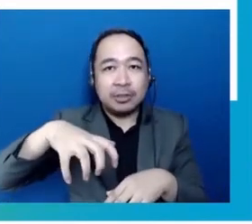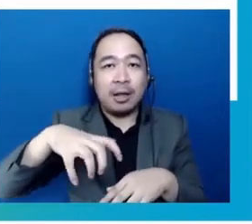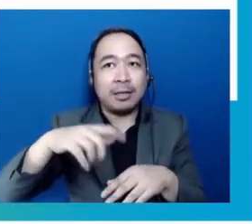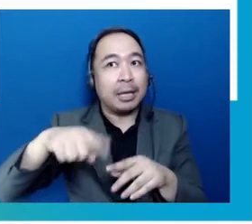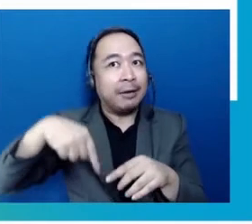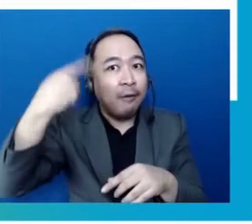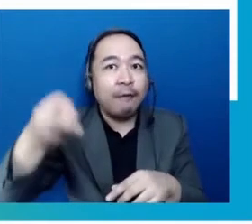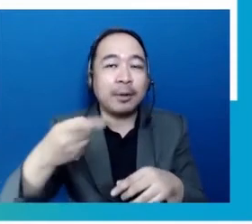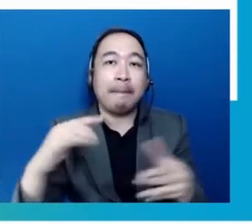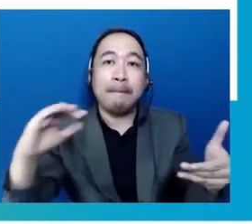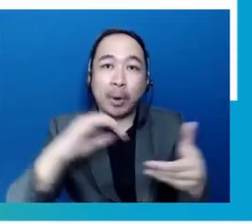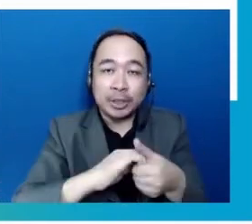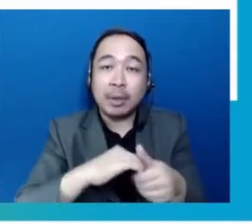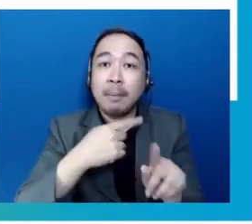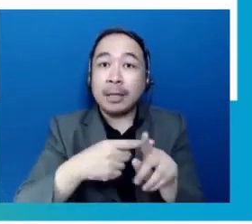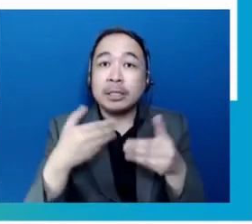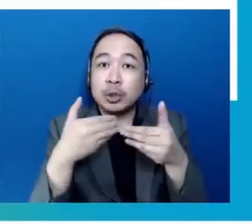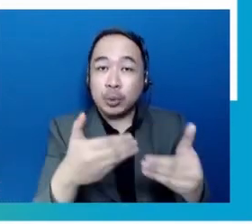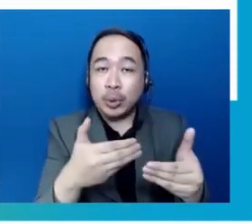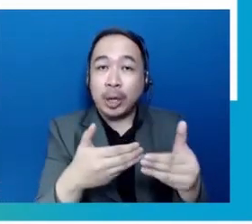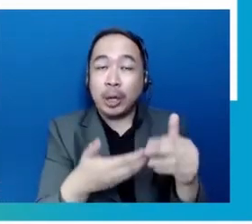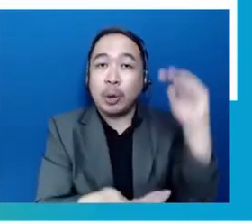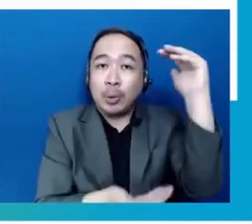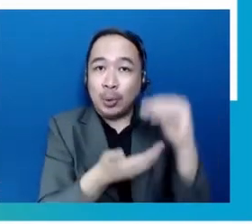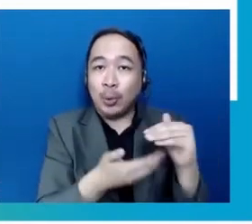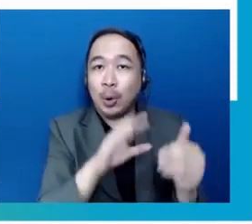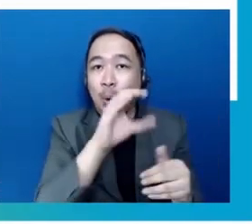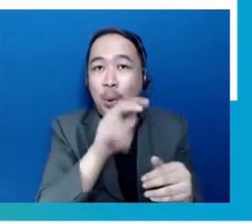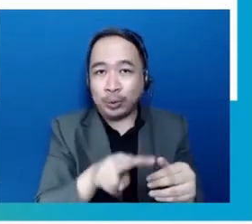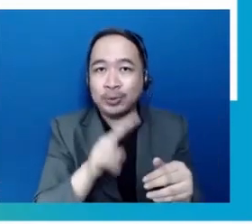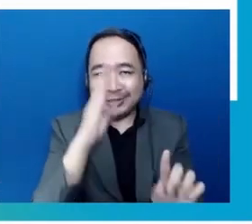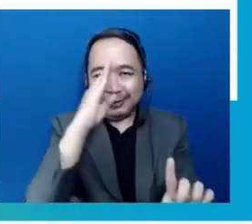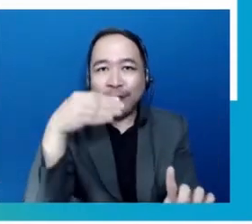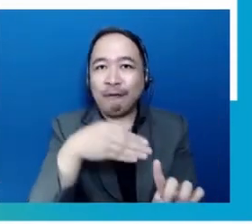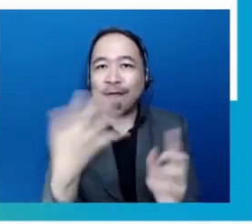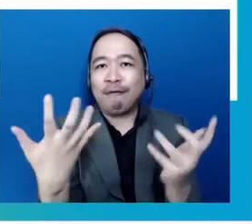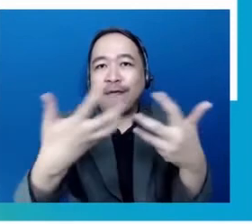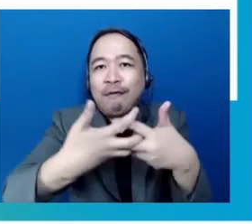avoid long-term carbon lock-in in line with the goals of the Paris Agreement.